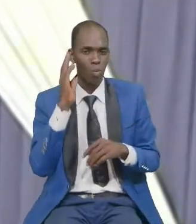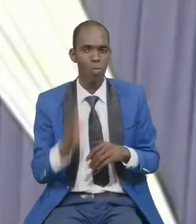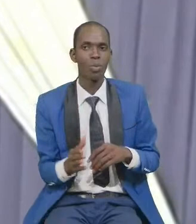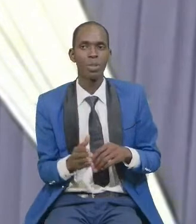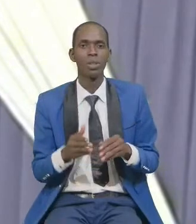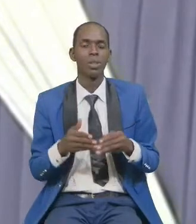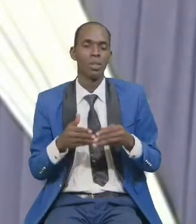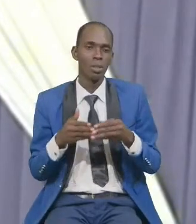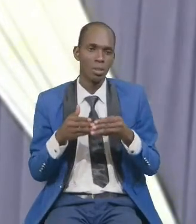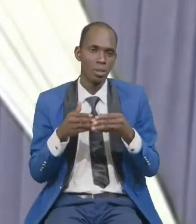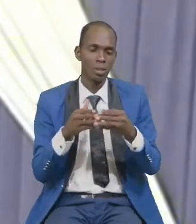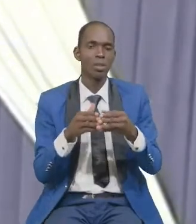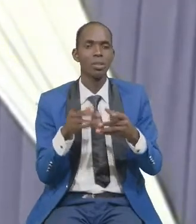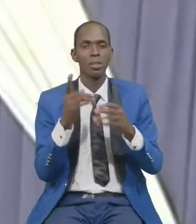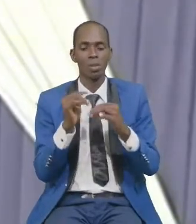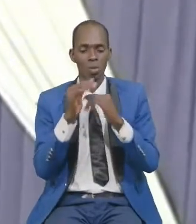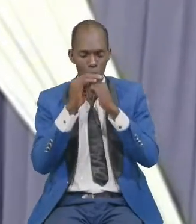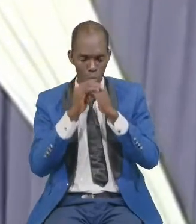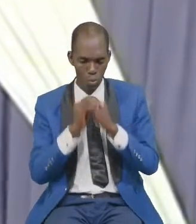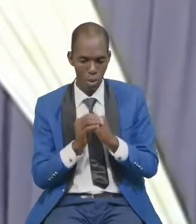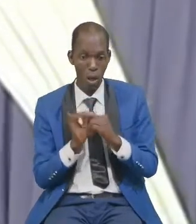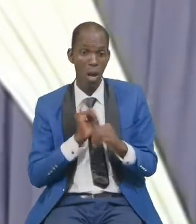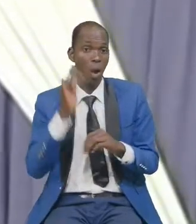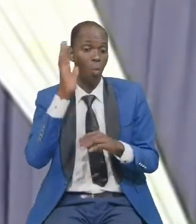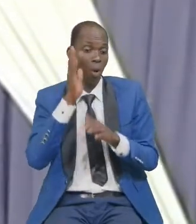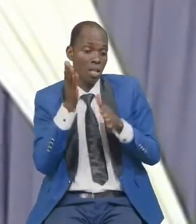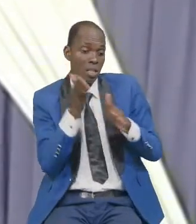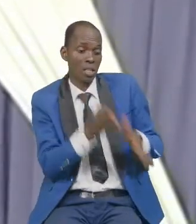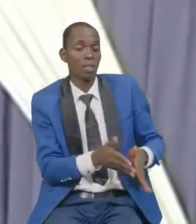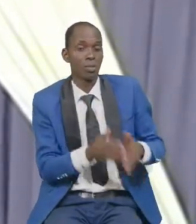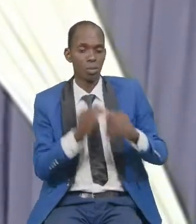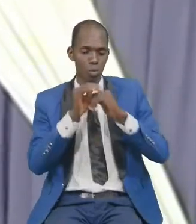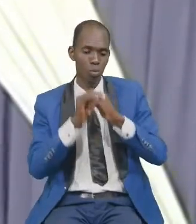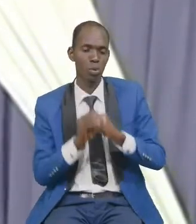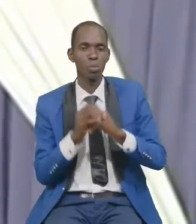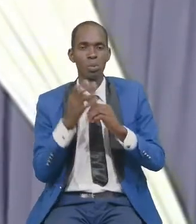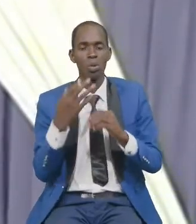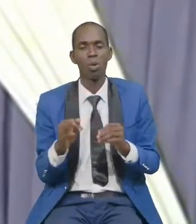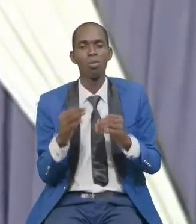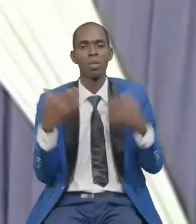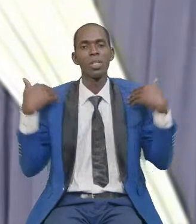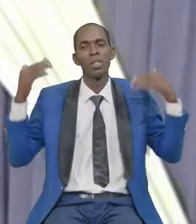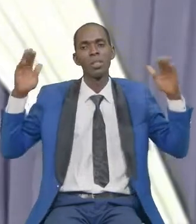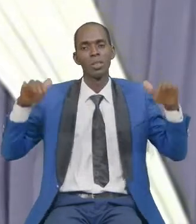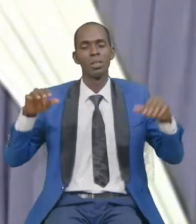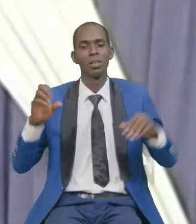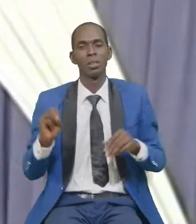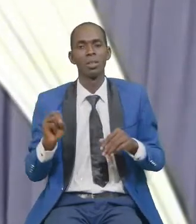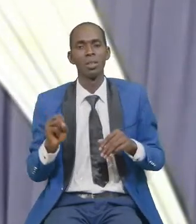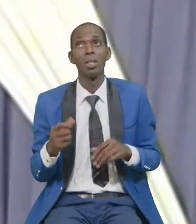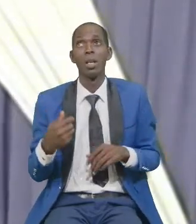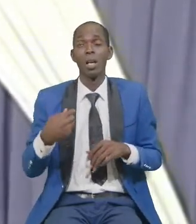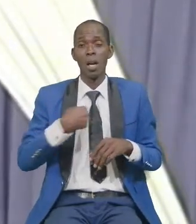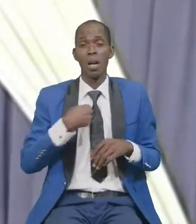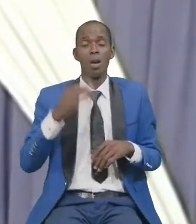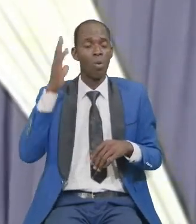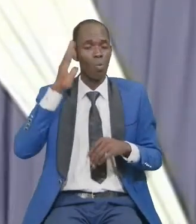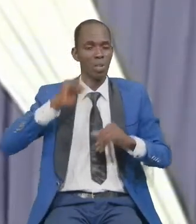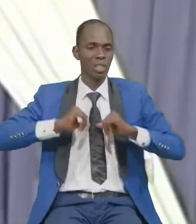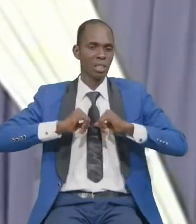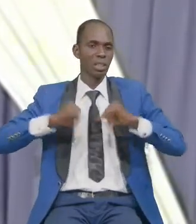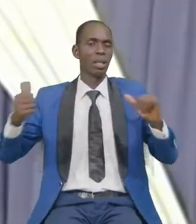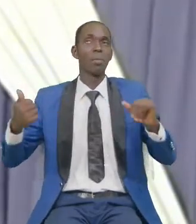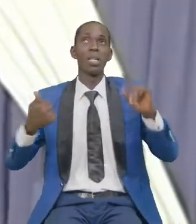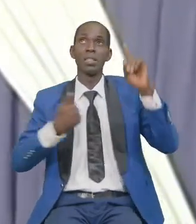of angels. I will deny myself of the glory of eternity. I